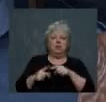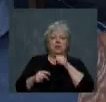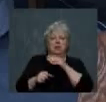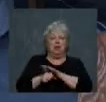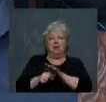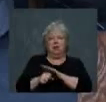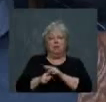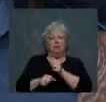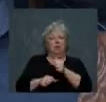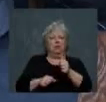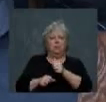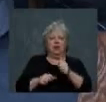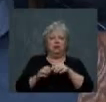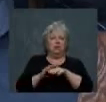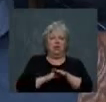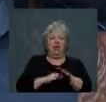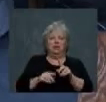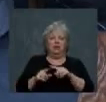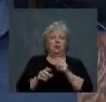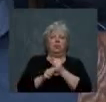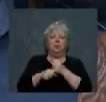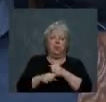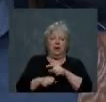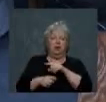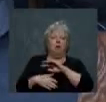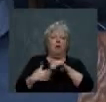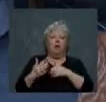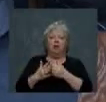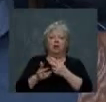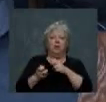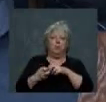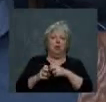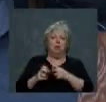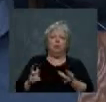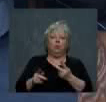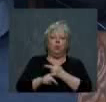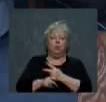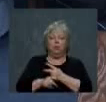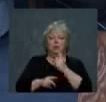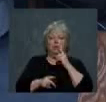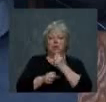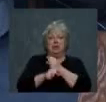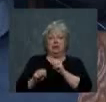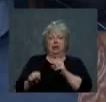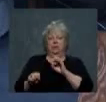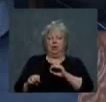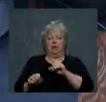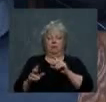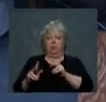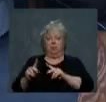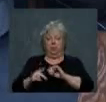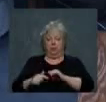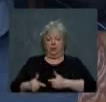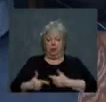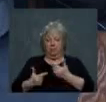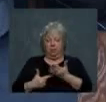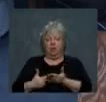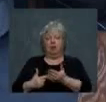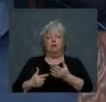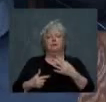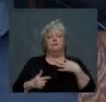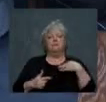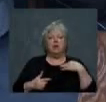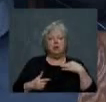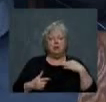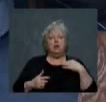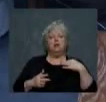transportation access will make these problems worse. For the safety of the residents, employees, volunteers,